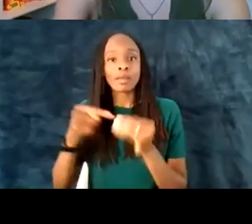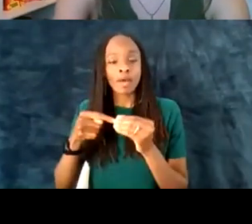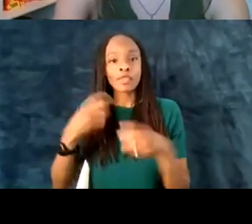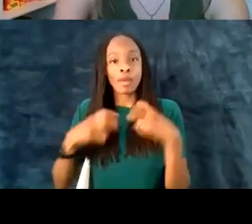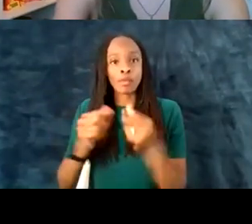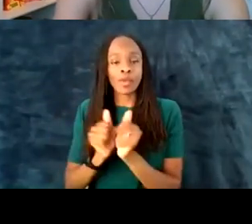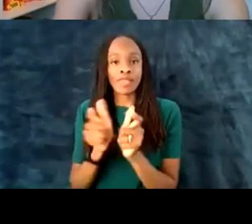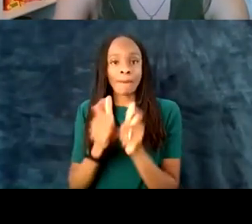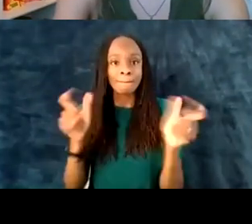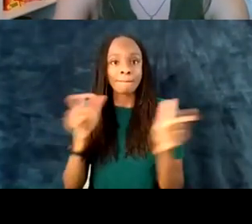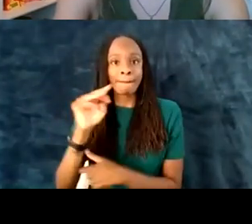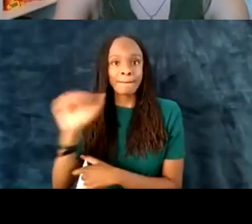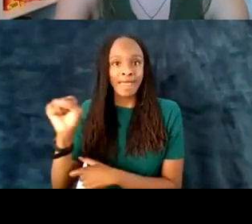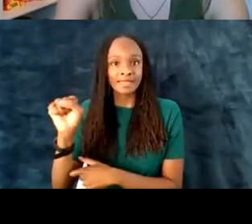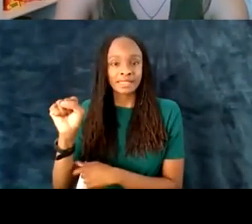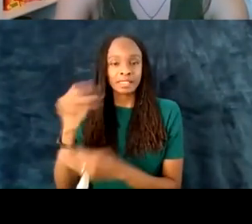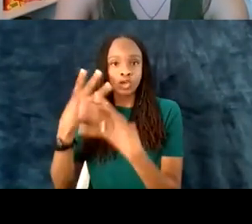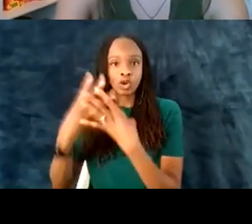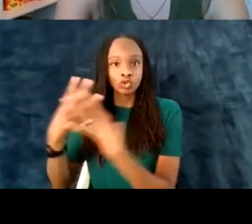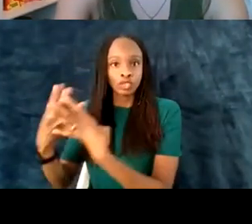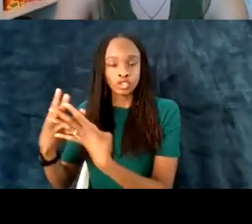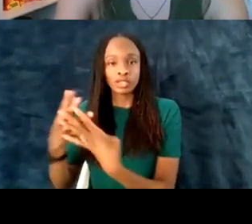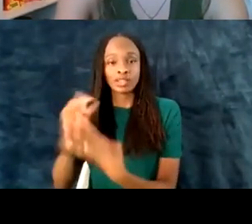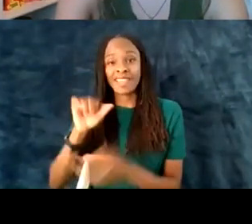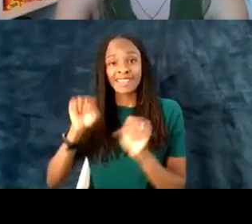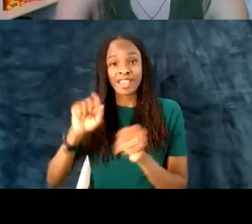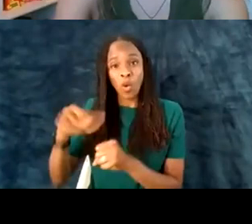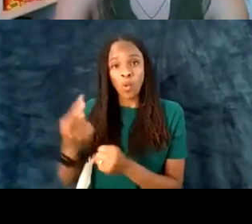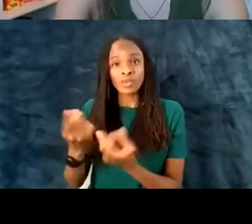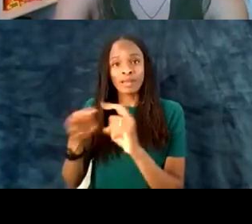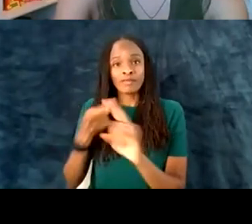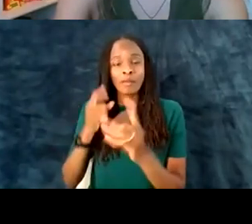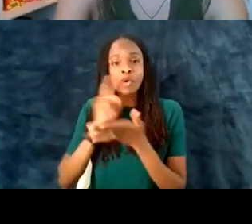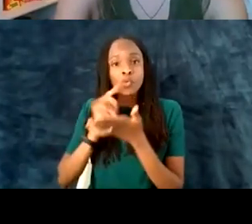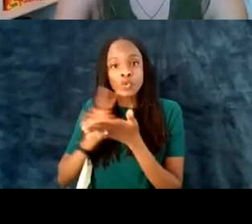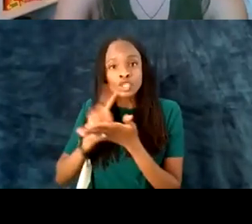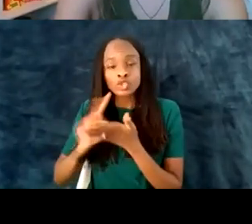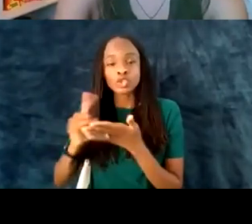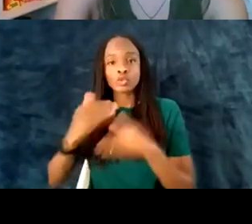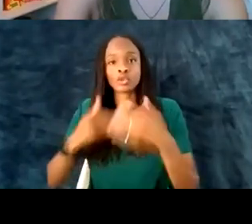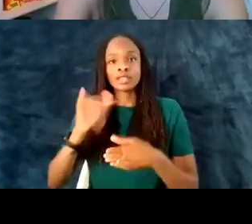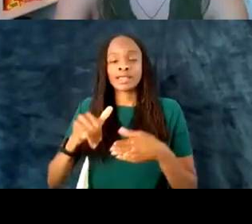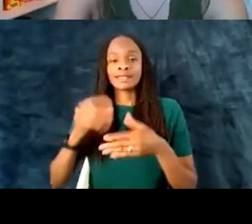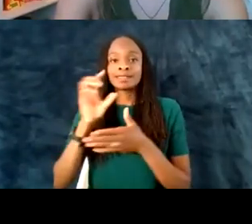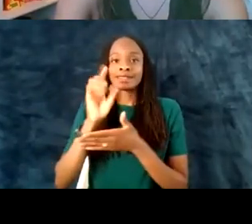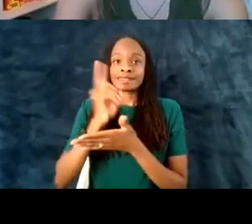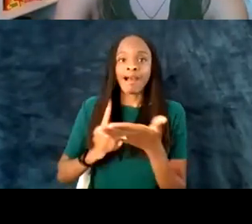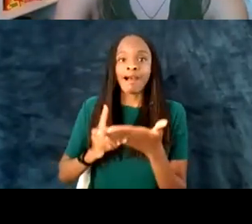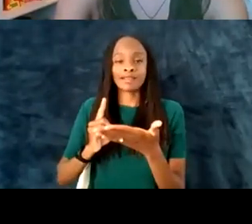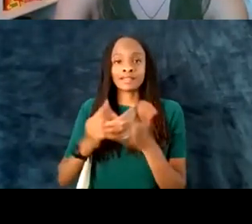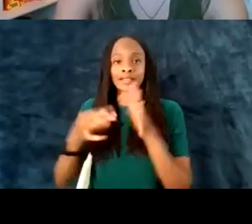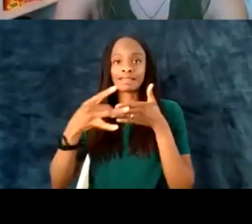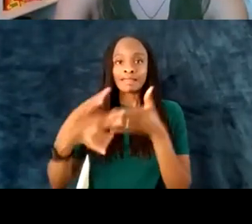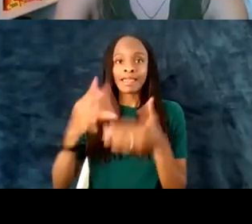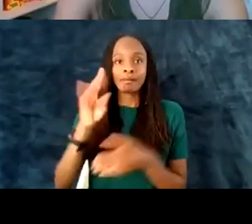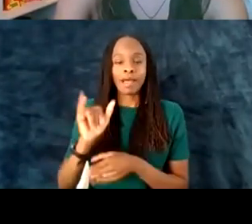mass incarceration, which could only have come from a research process that was designed and led by people who were experiencing